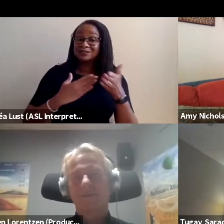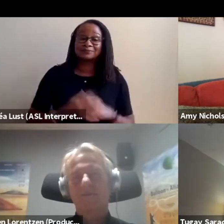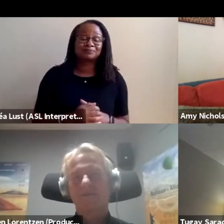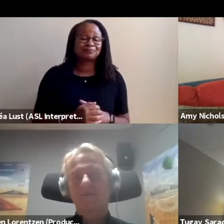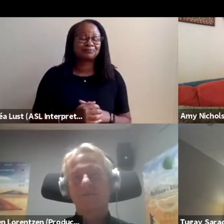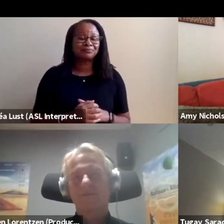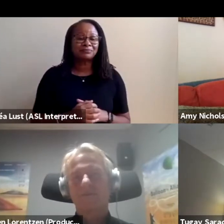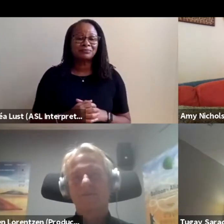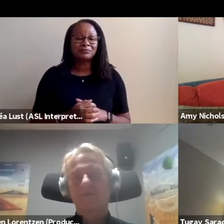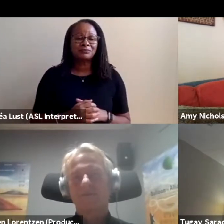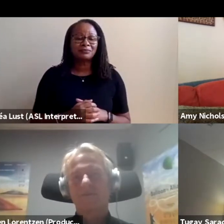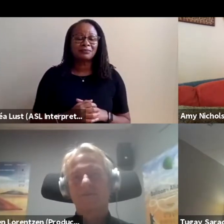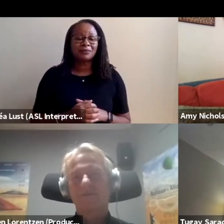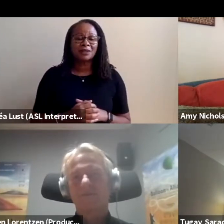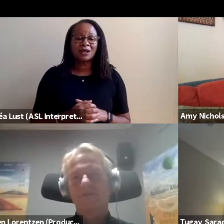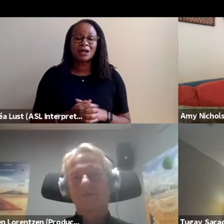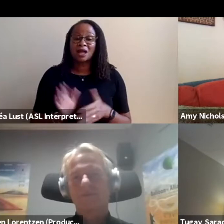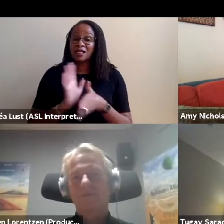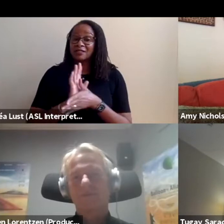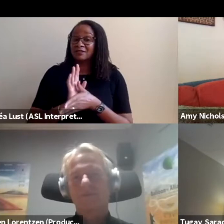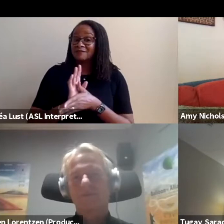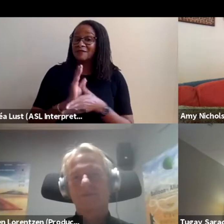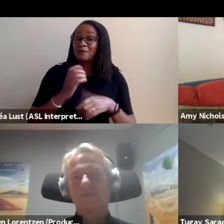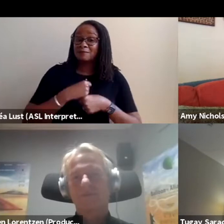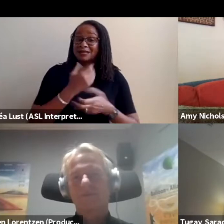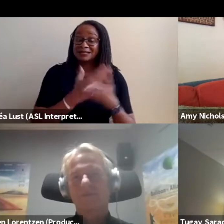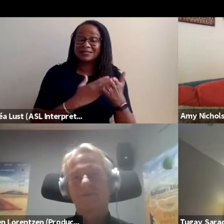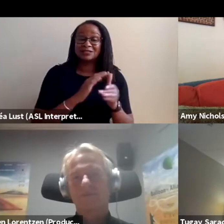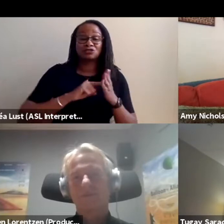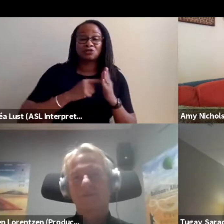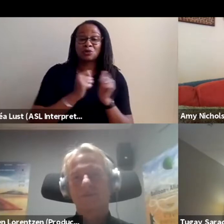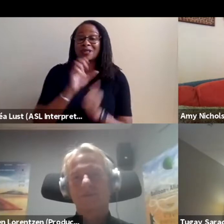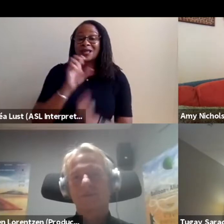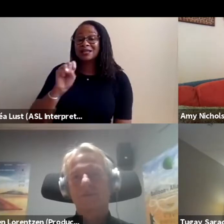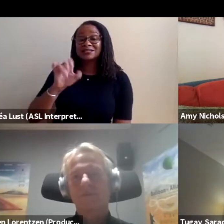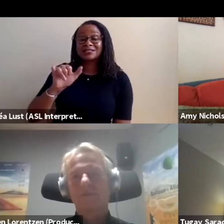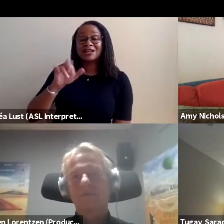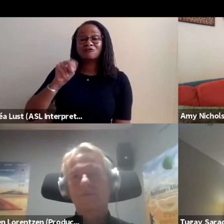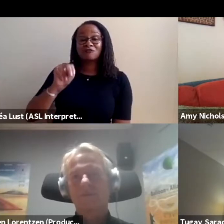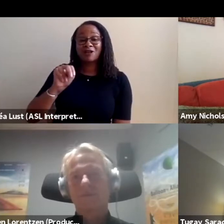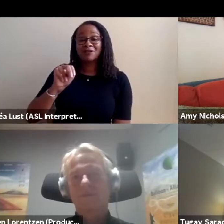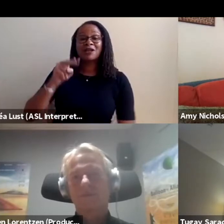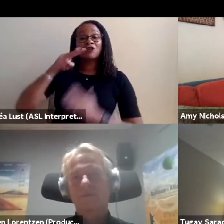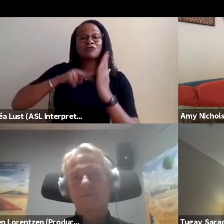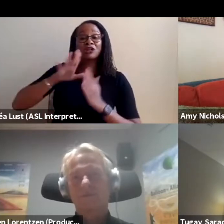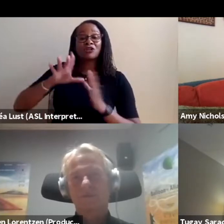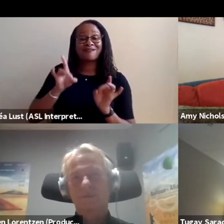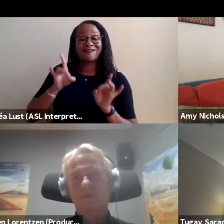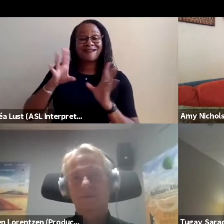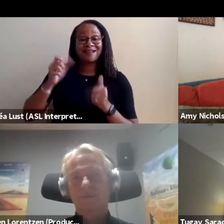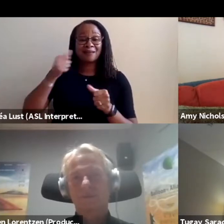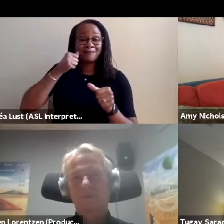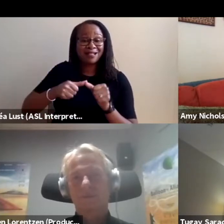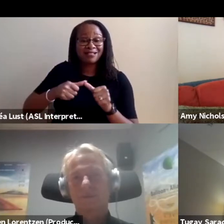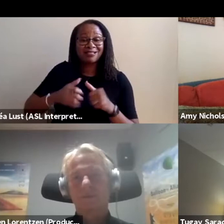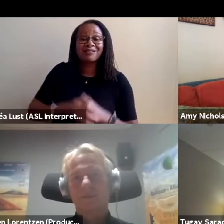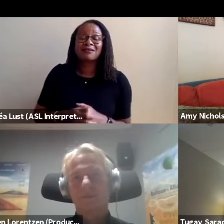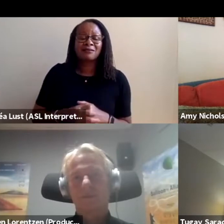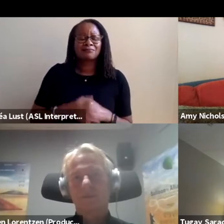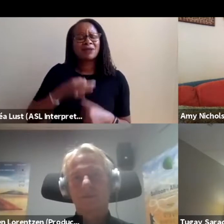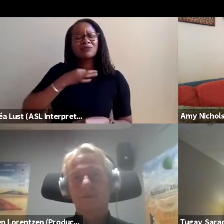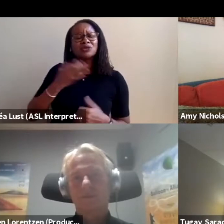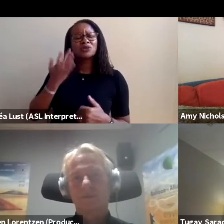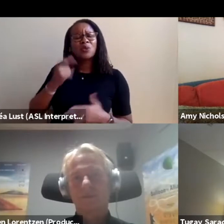the filmmaking team, you guys chose to start with like Seyran reading her hate mail. And I was curious, why start